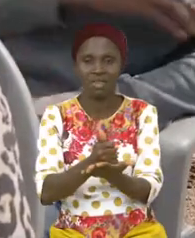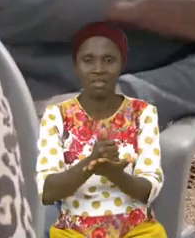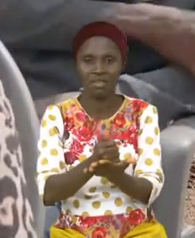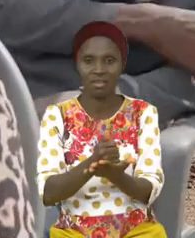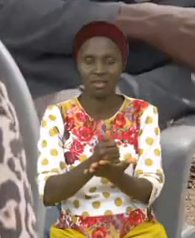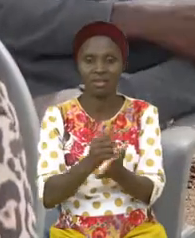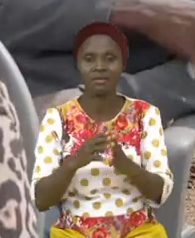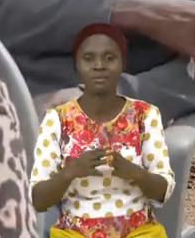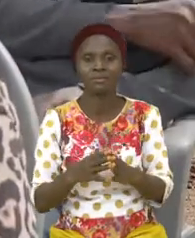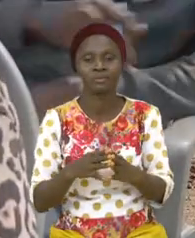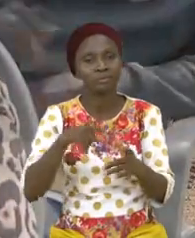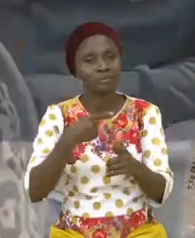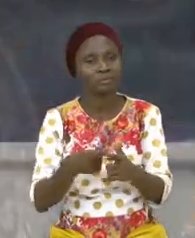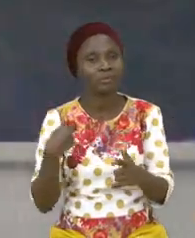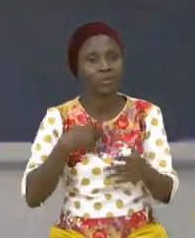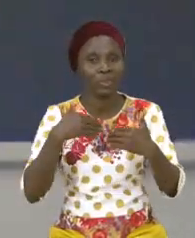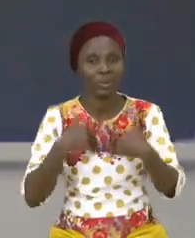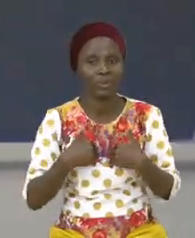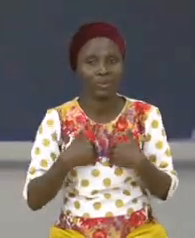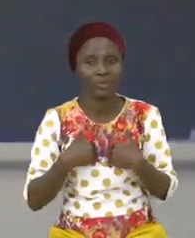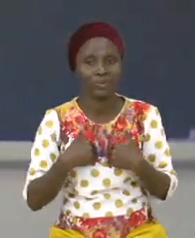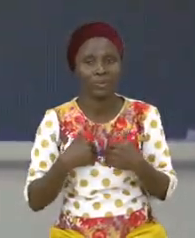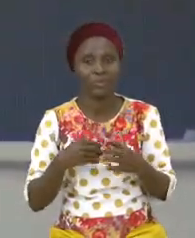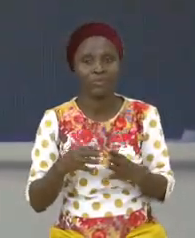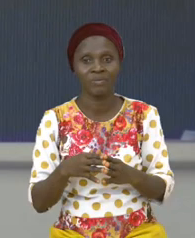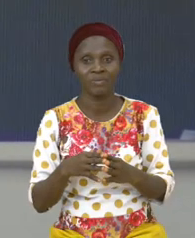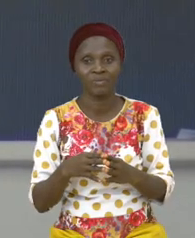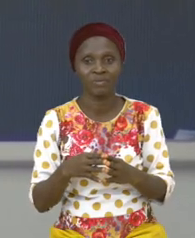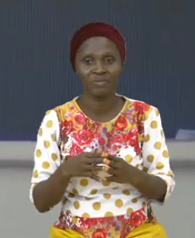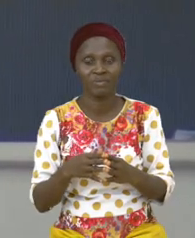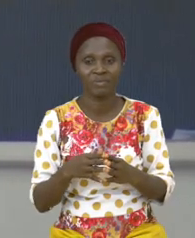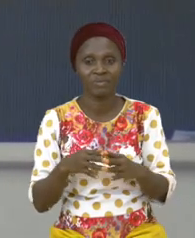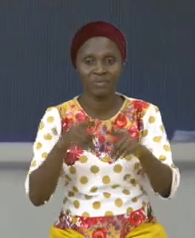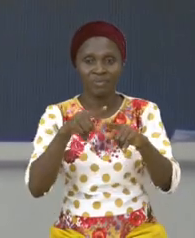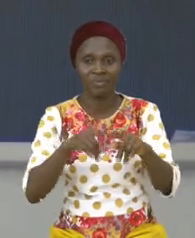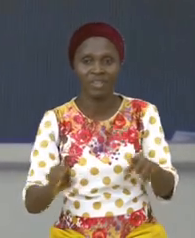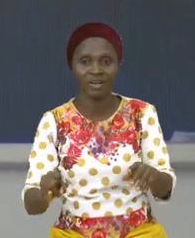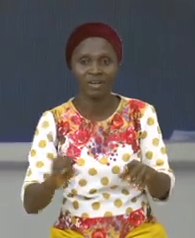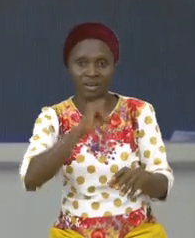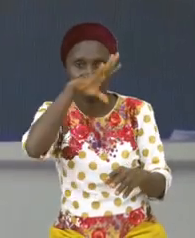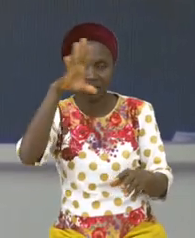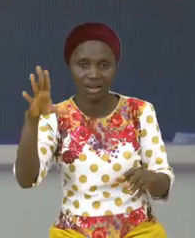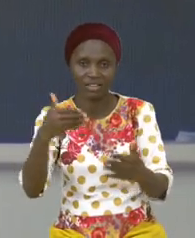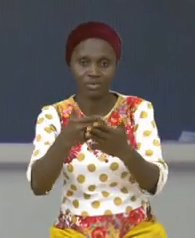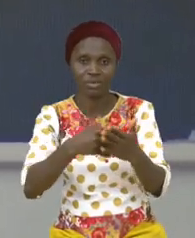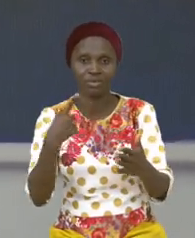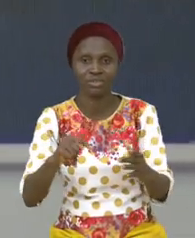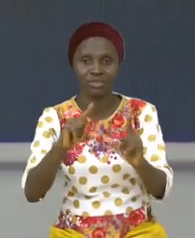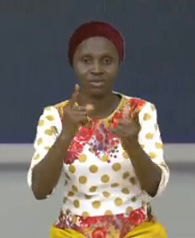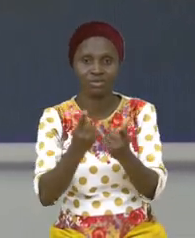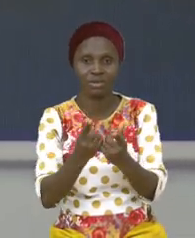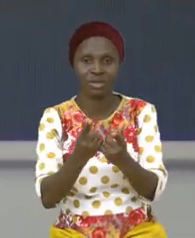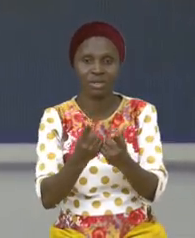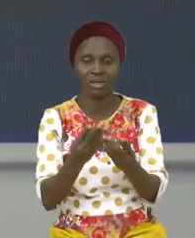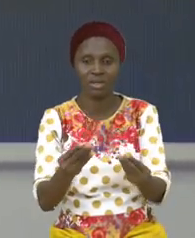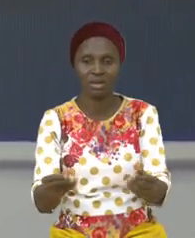And then we have a leading light beyond the local land.